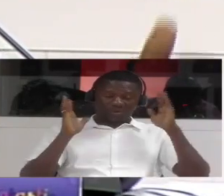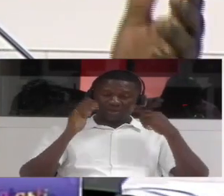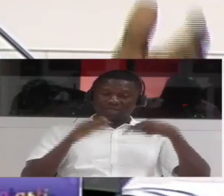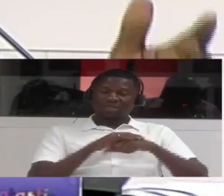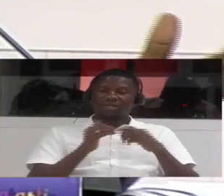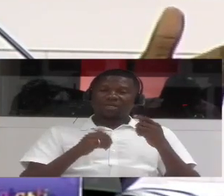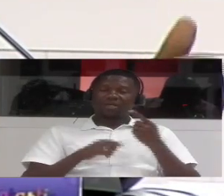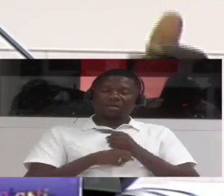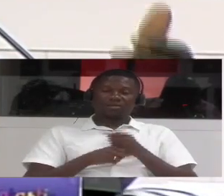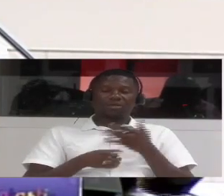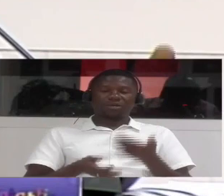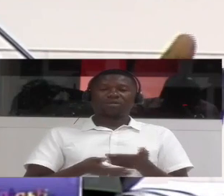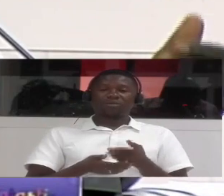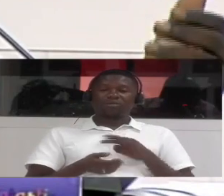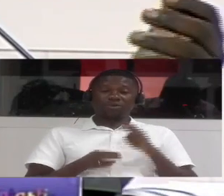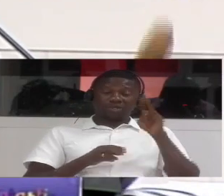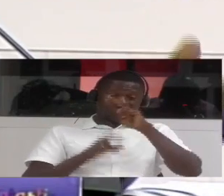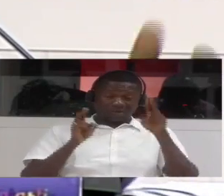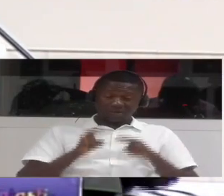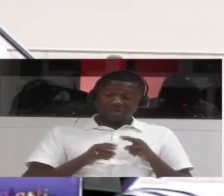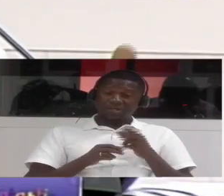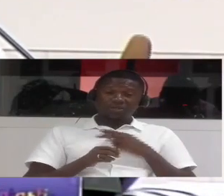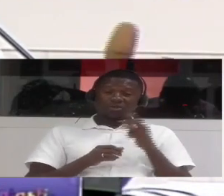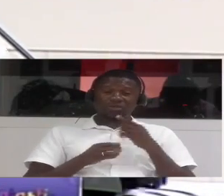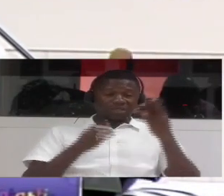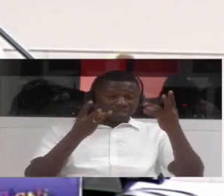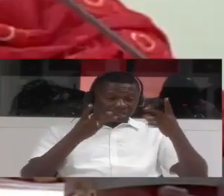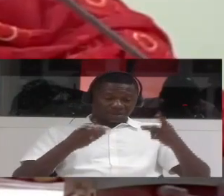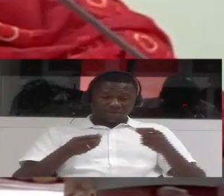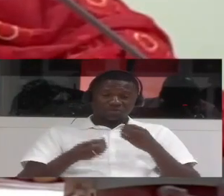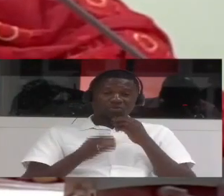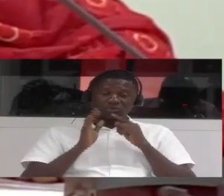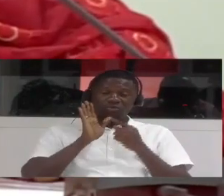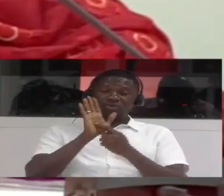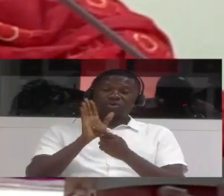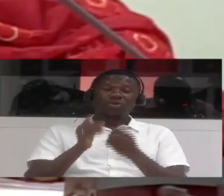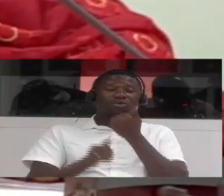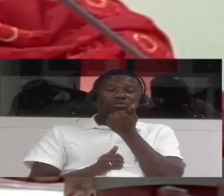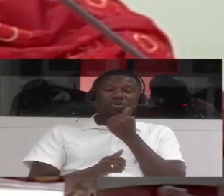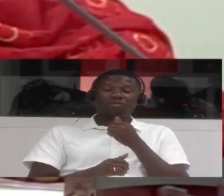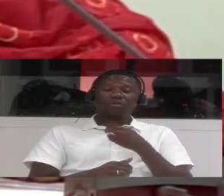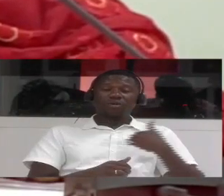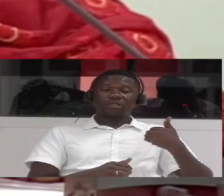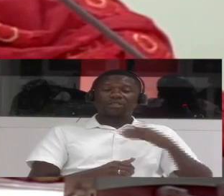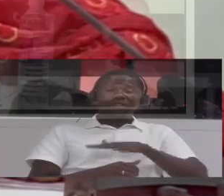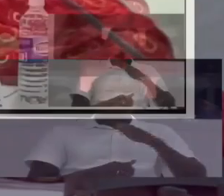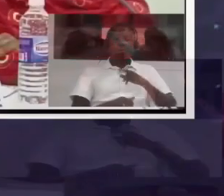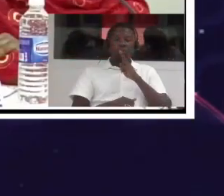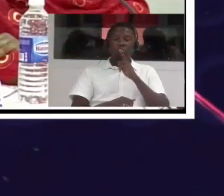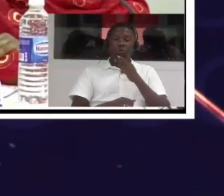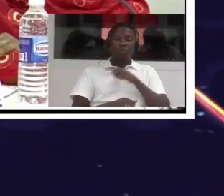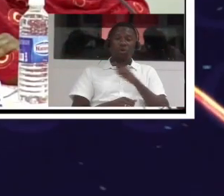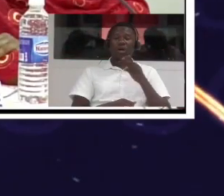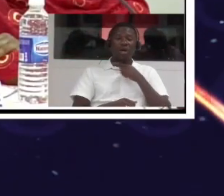there is no statistics to show the number of orphans that we have in the country. And we know that for religious reasons,